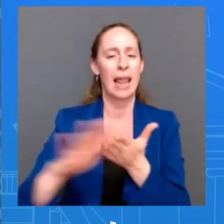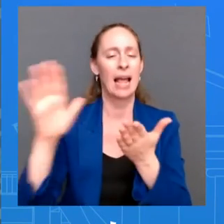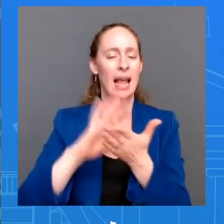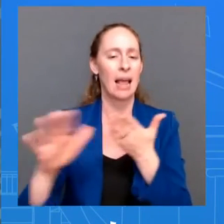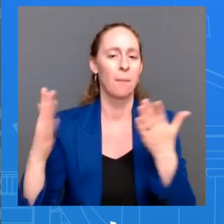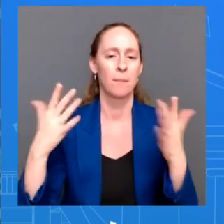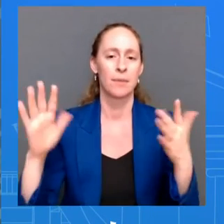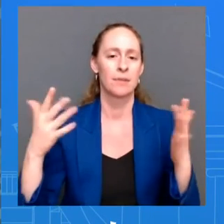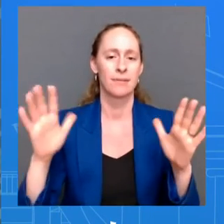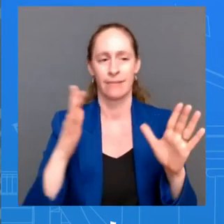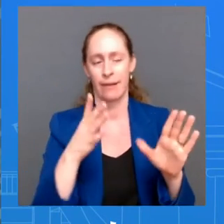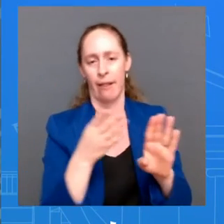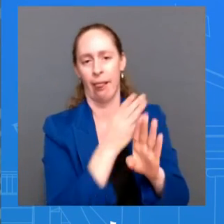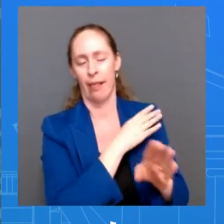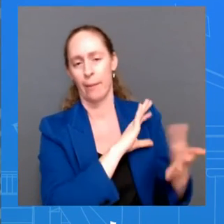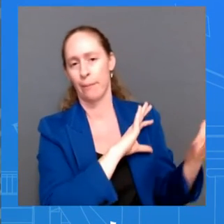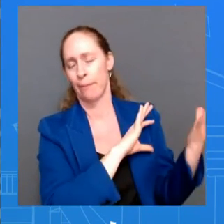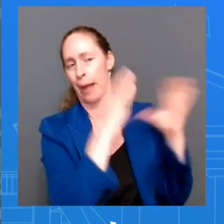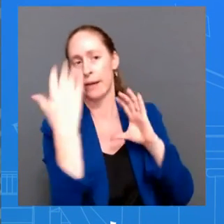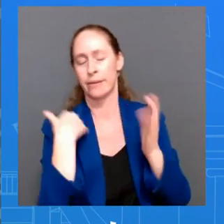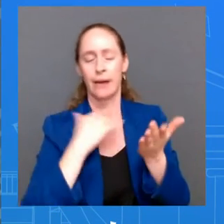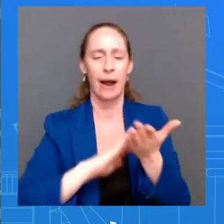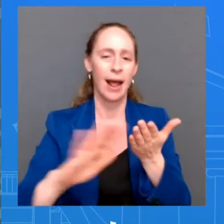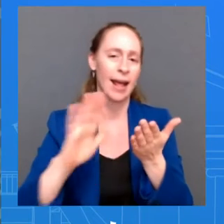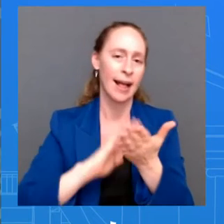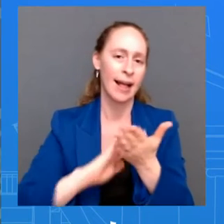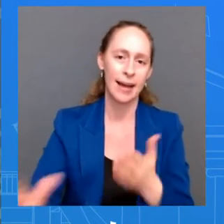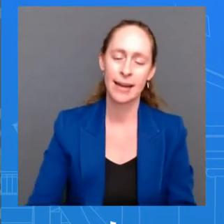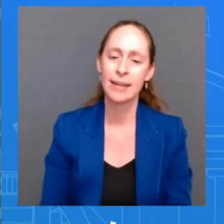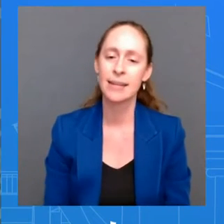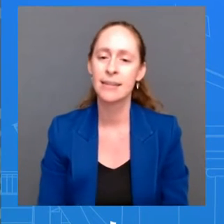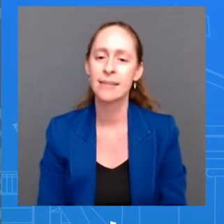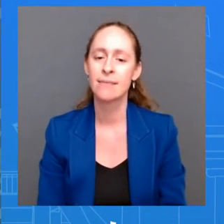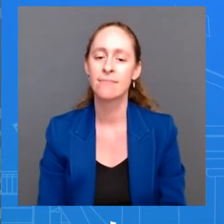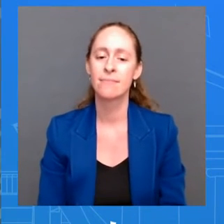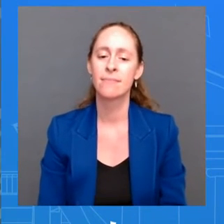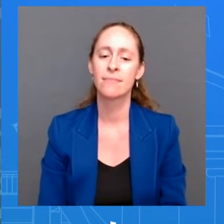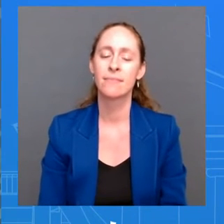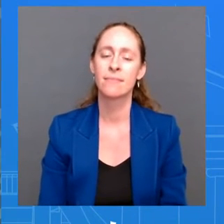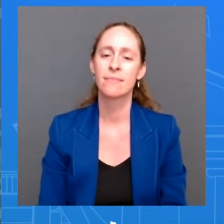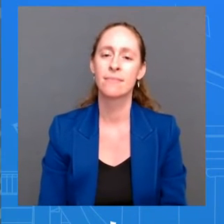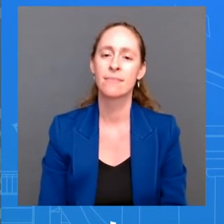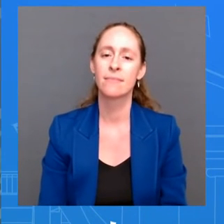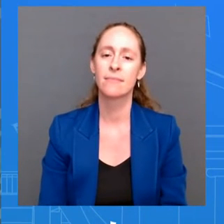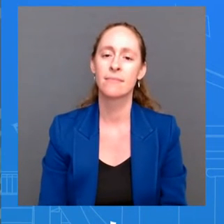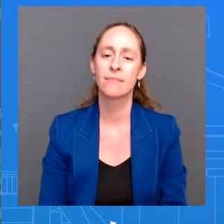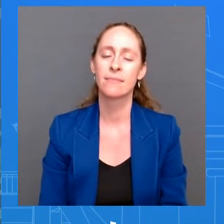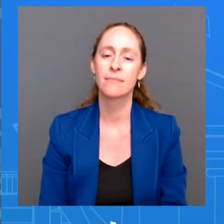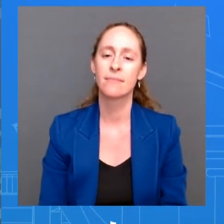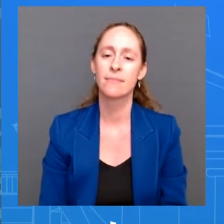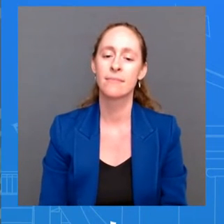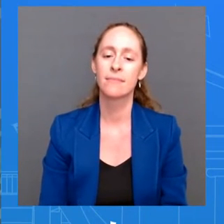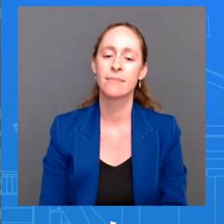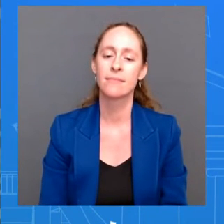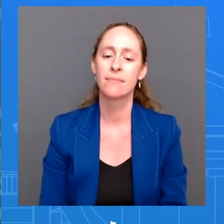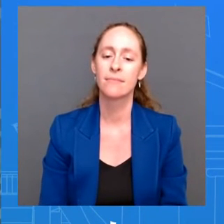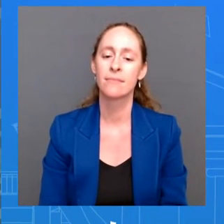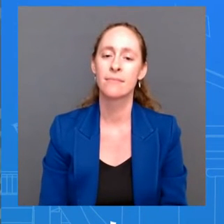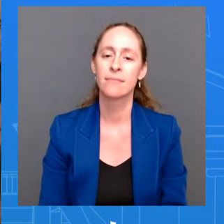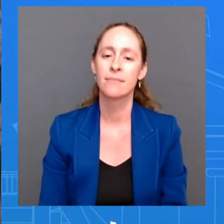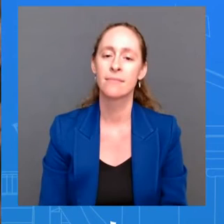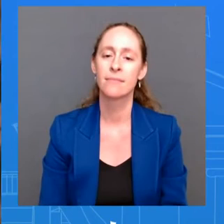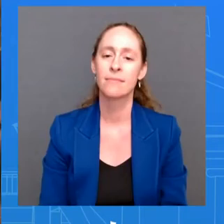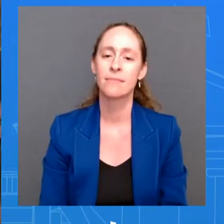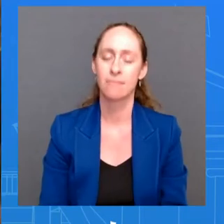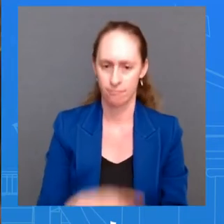Good. Thank you, Reen. I have a couple of questions, one on Argentina and another one on Mexico. On Argentina, I would like to